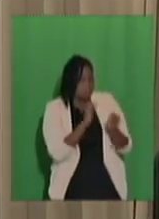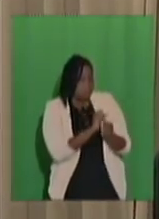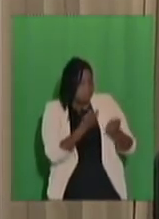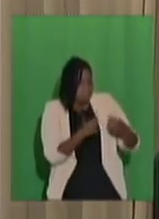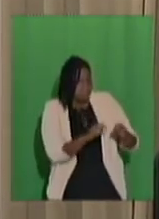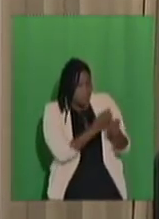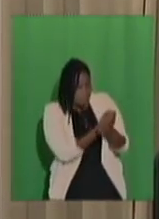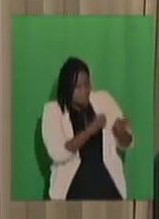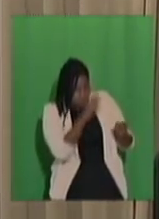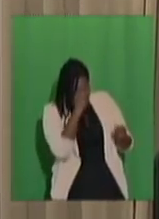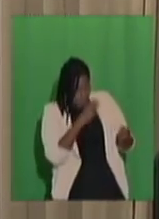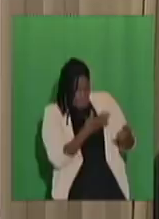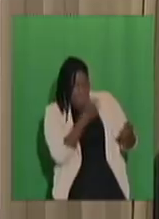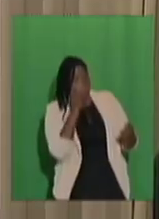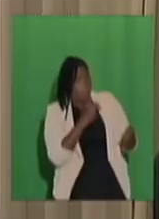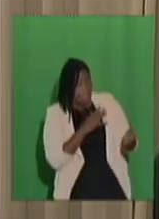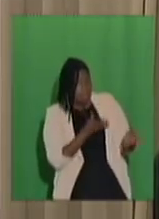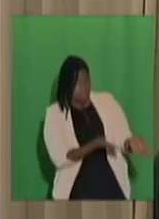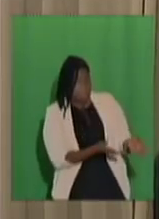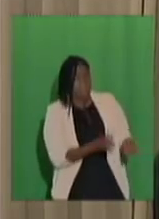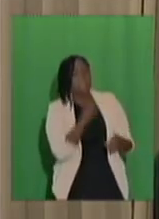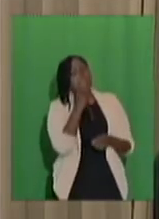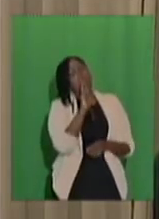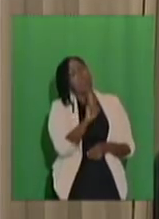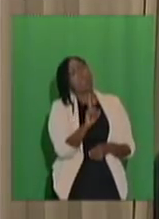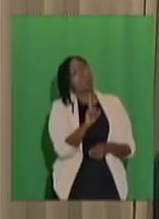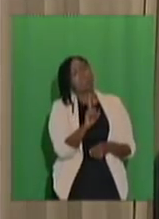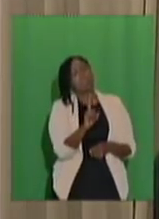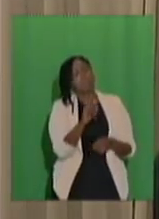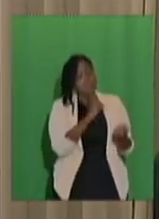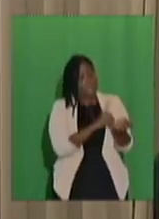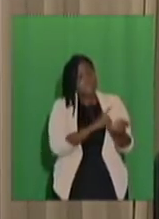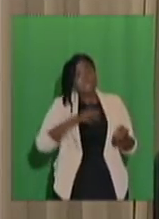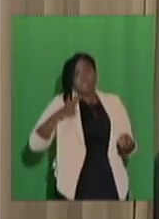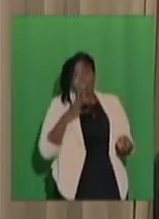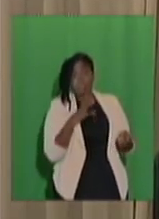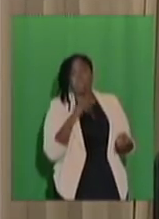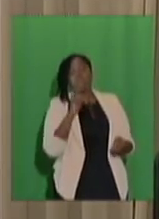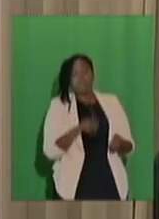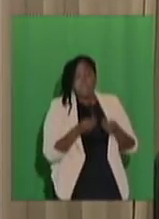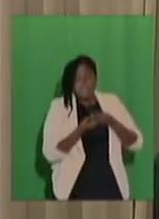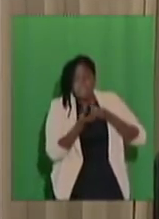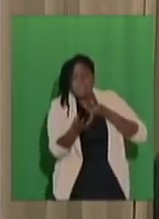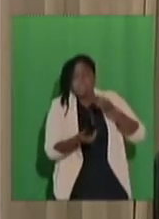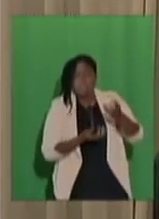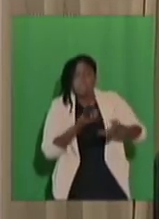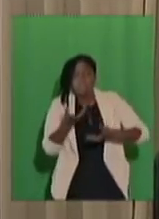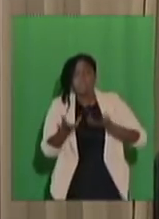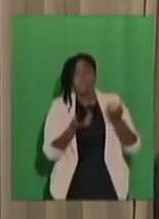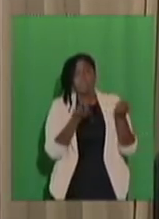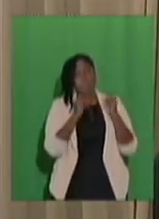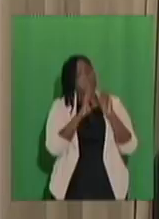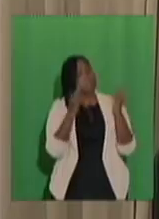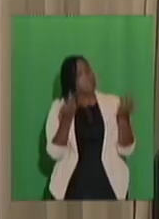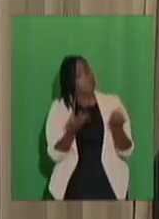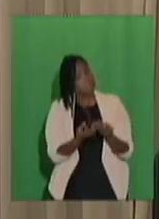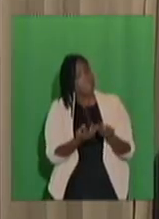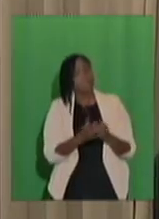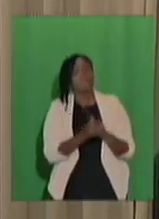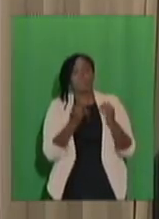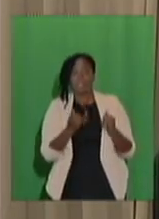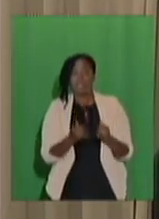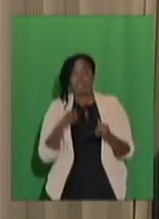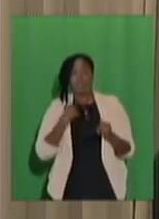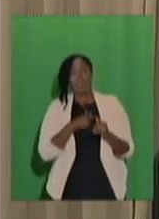the only person that actually is supposed to give direct information to the relatives. And that holds for Couva as well. We have recently put into Couva a medical chief of